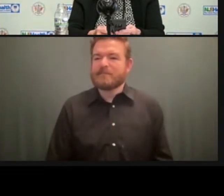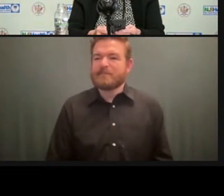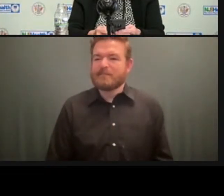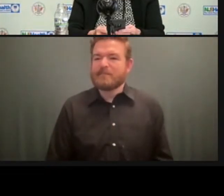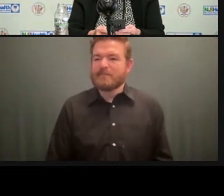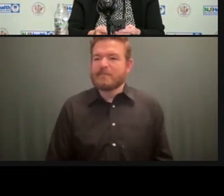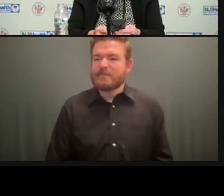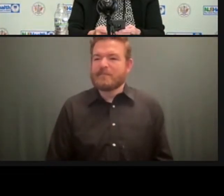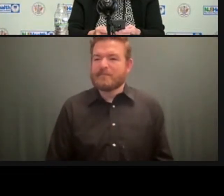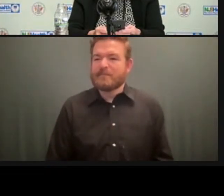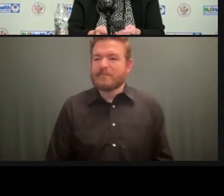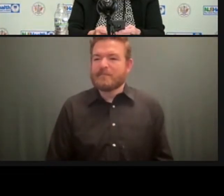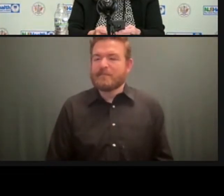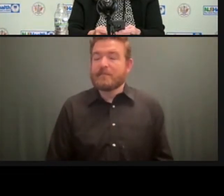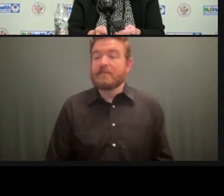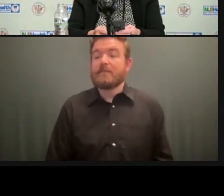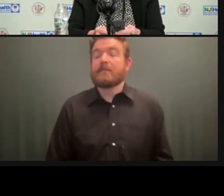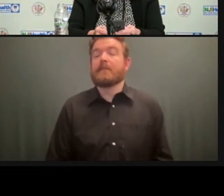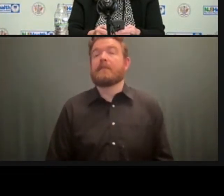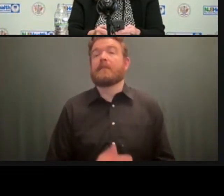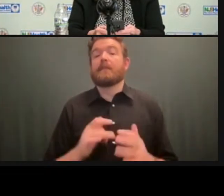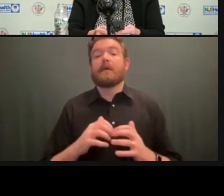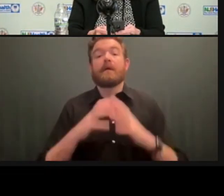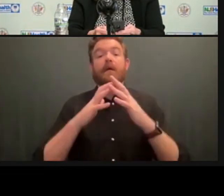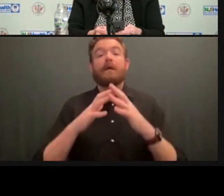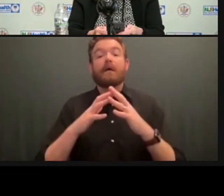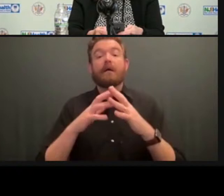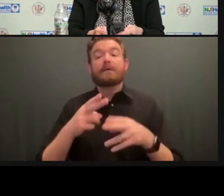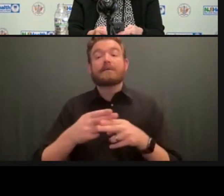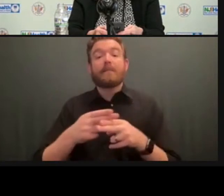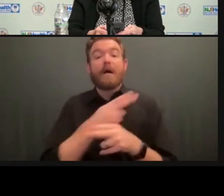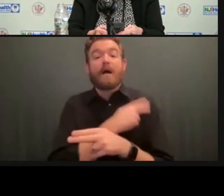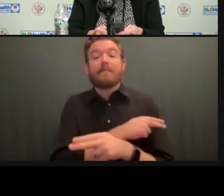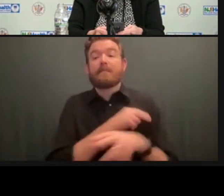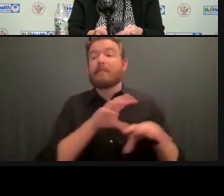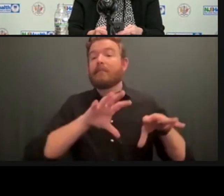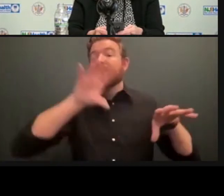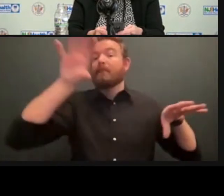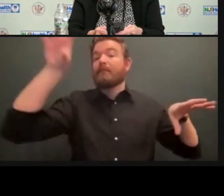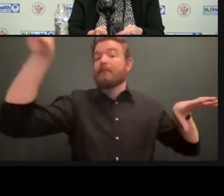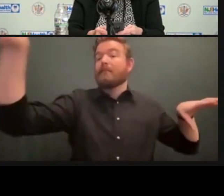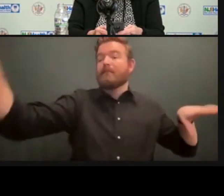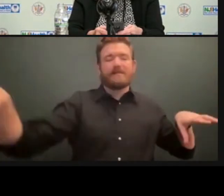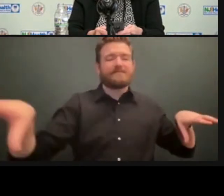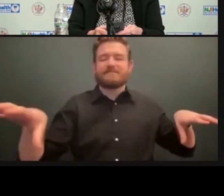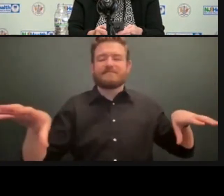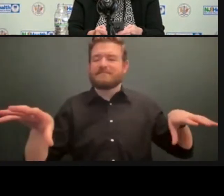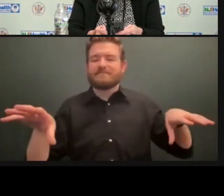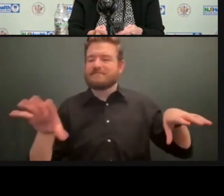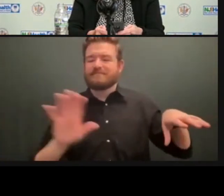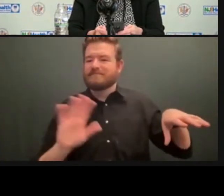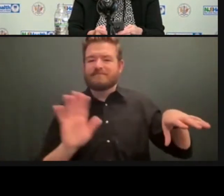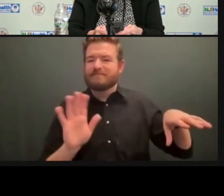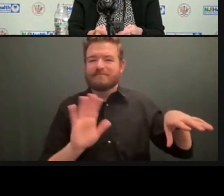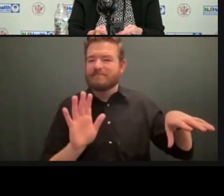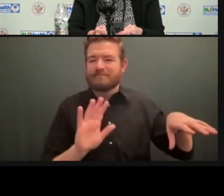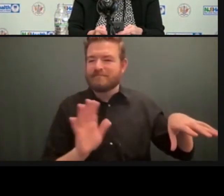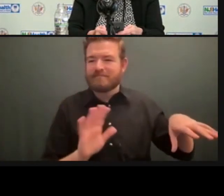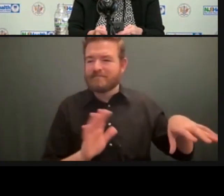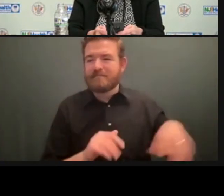existing footprint is key because of the nature of where we are with staffing as a state and as a